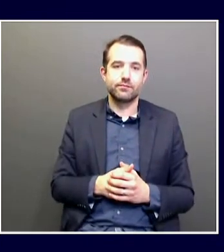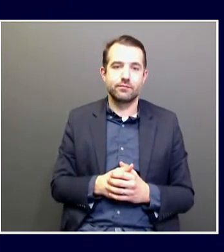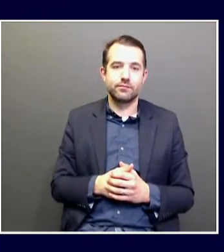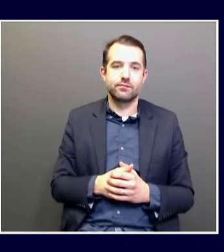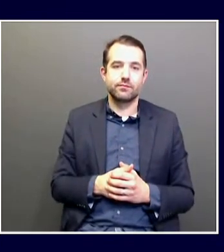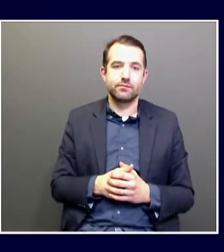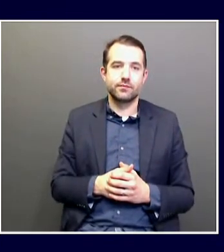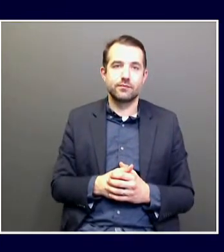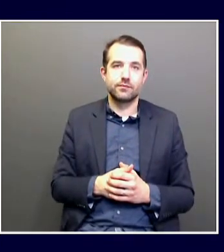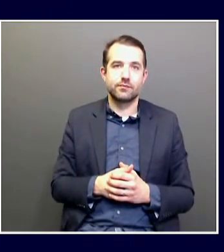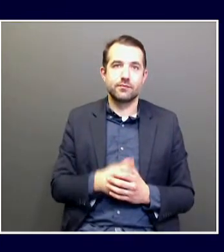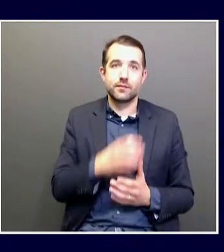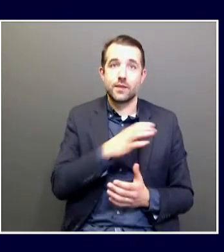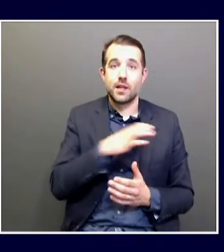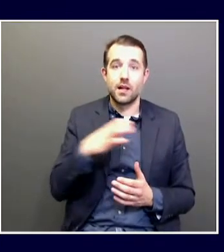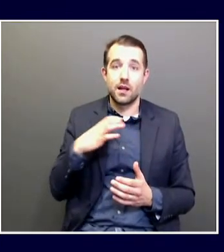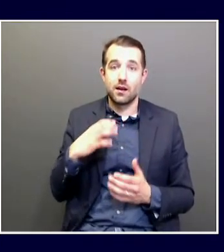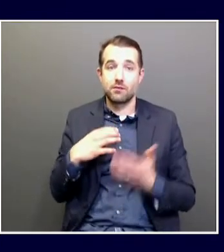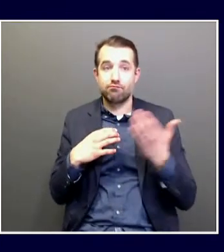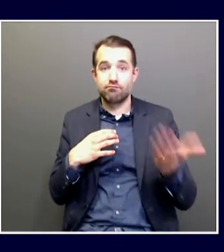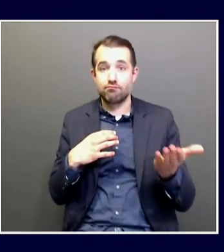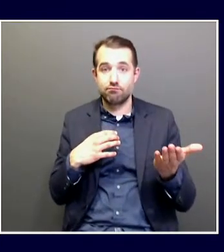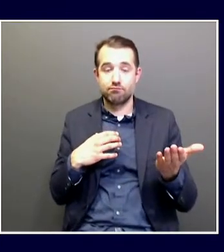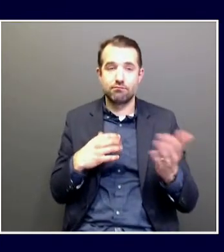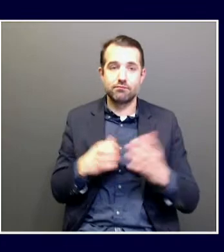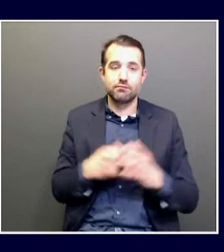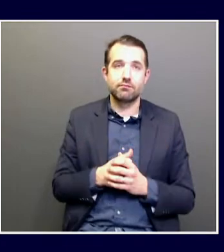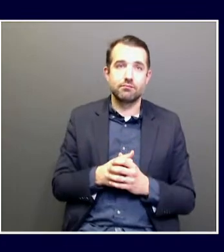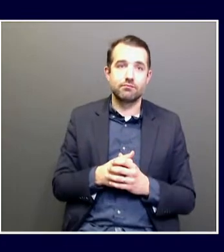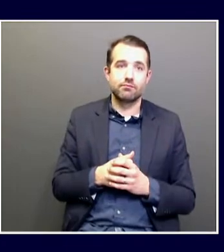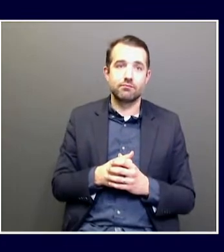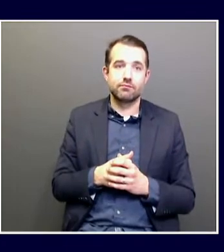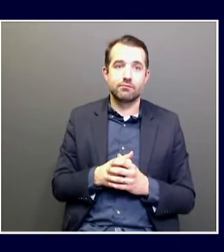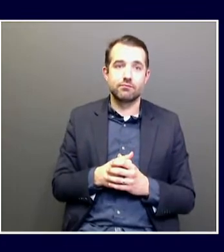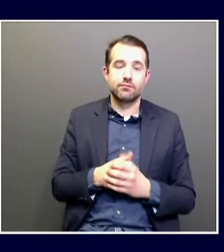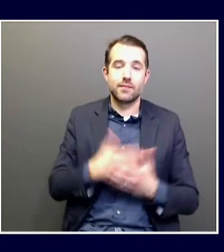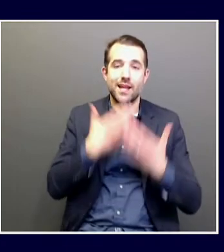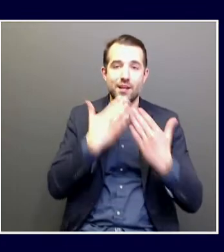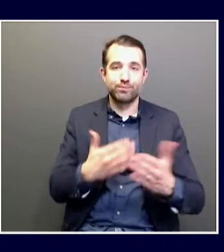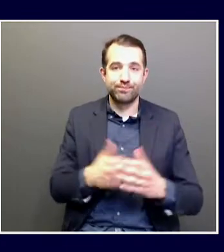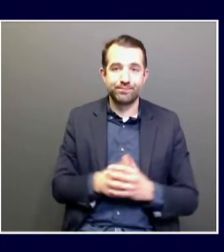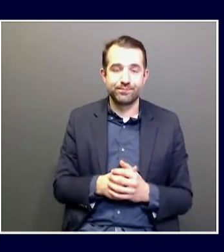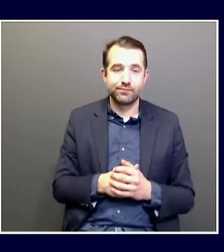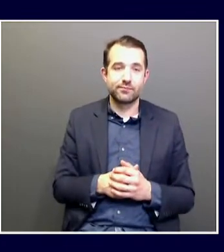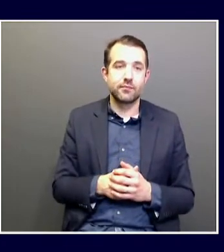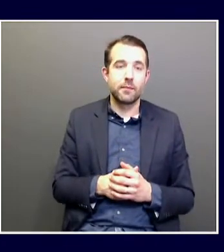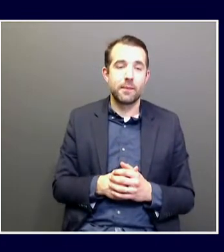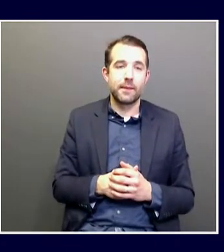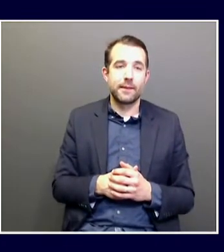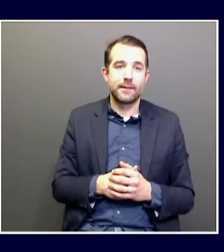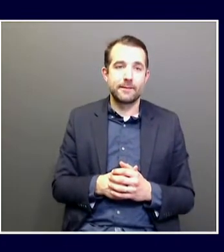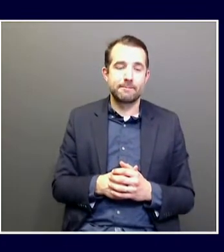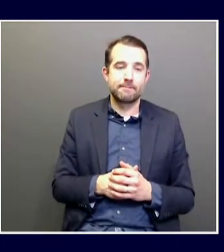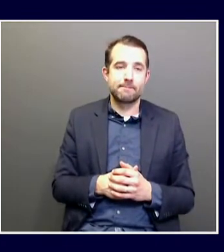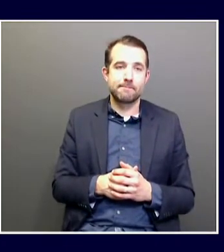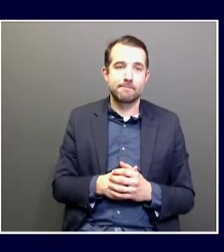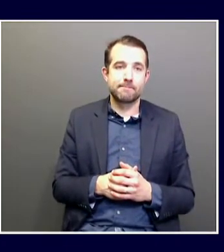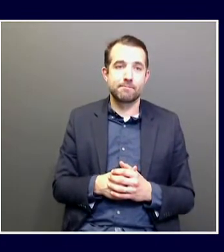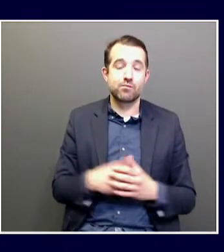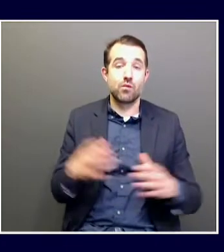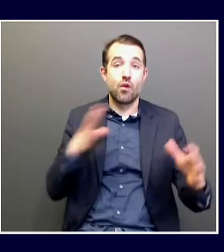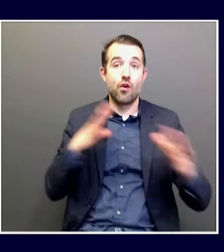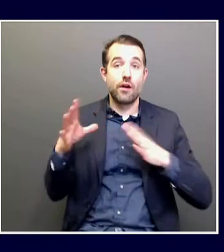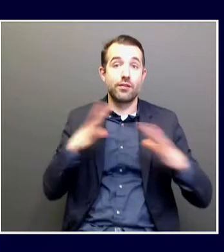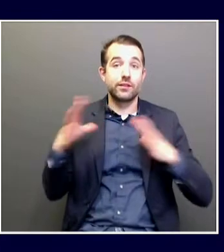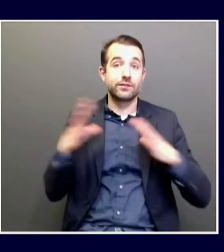Commissioner, I'm going to turn things over to you to close us out for the afternoon. Thank you. While the holiday season can be a time of